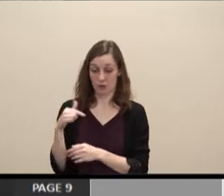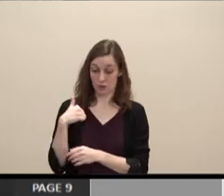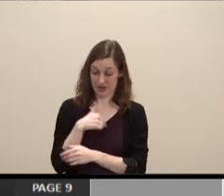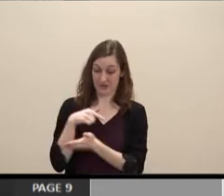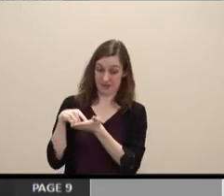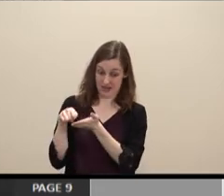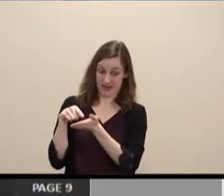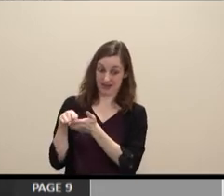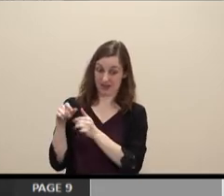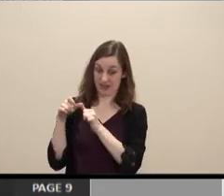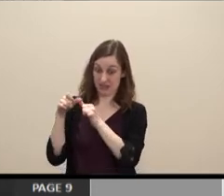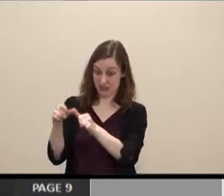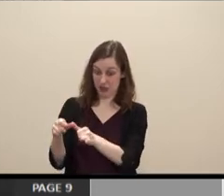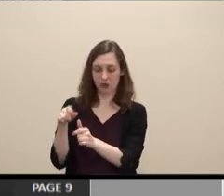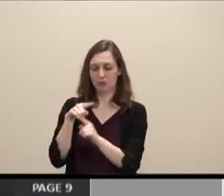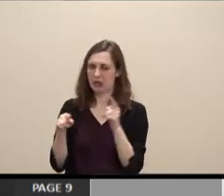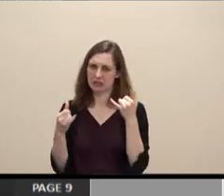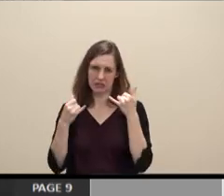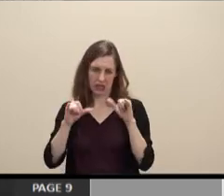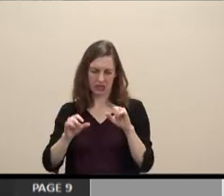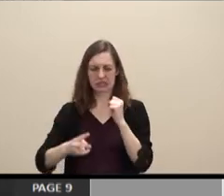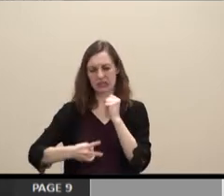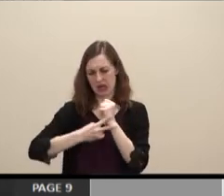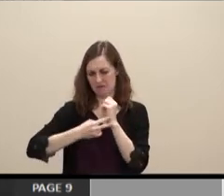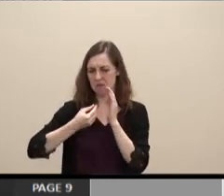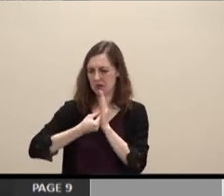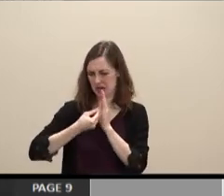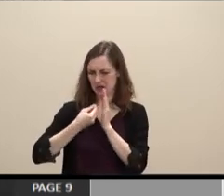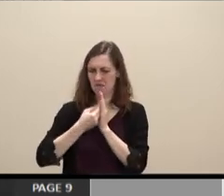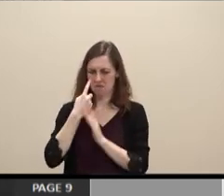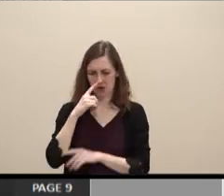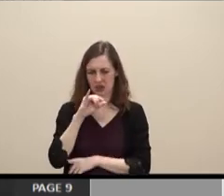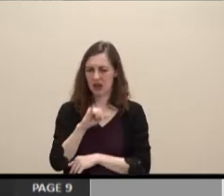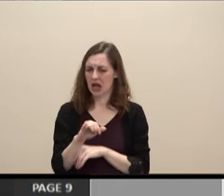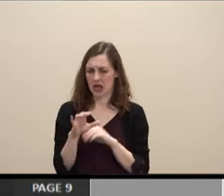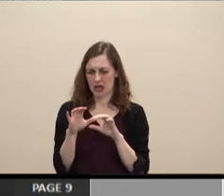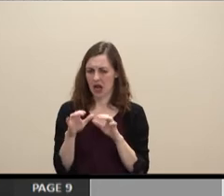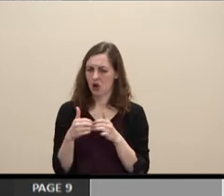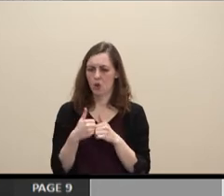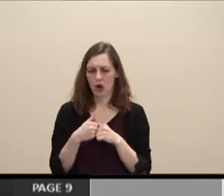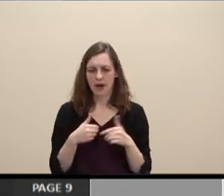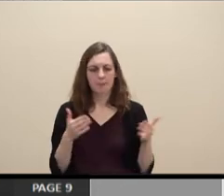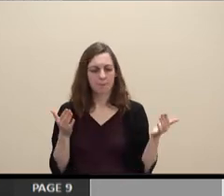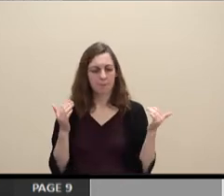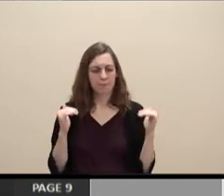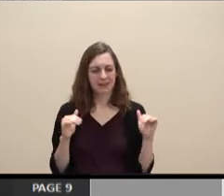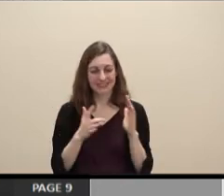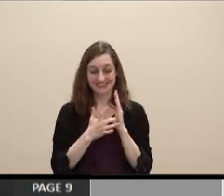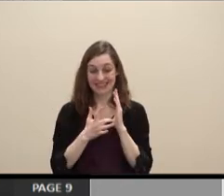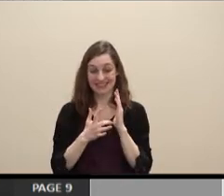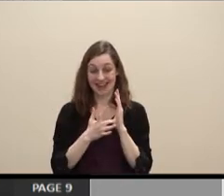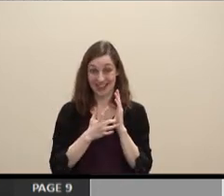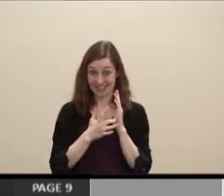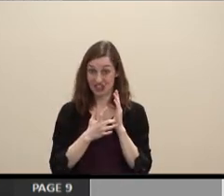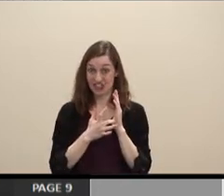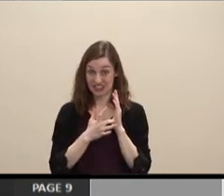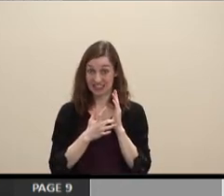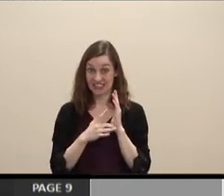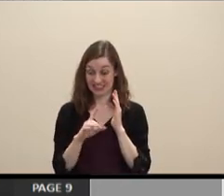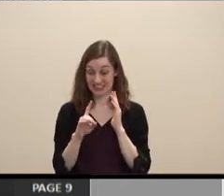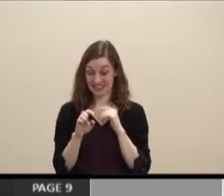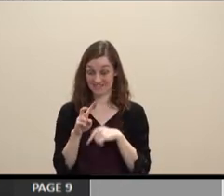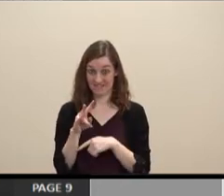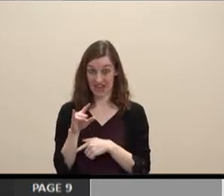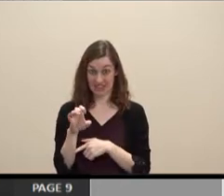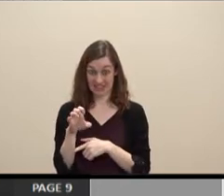still saved in fuel in some of those categories. Technology devices, on the other hand, we